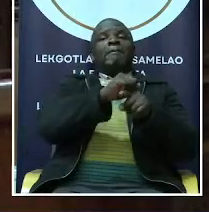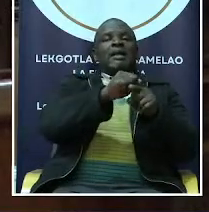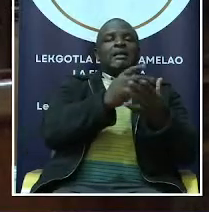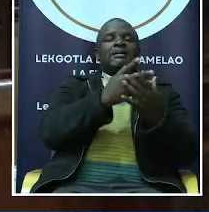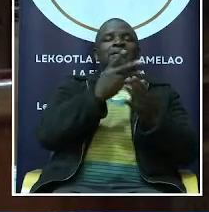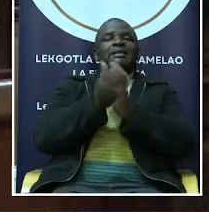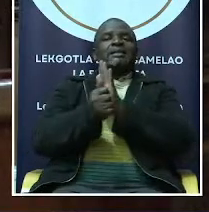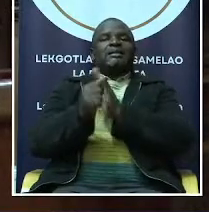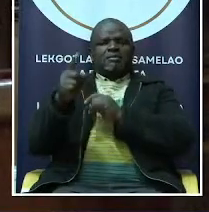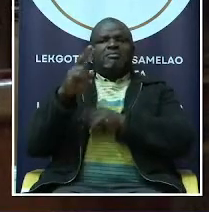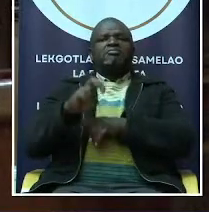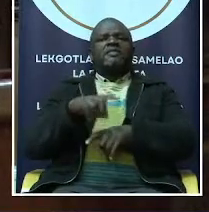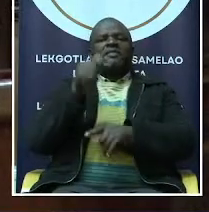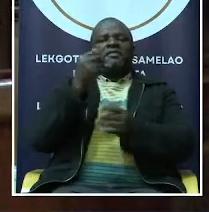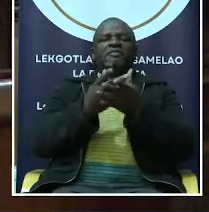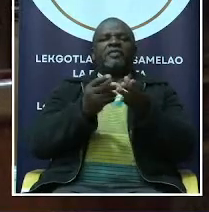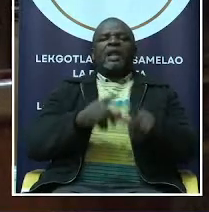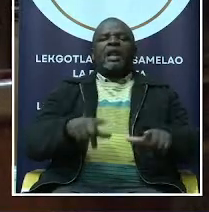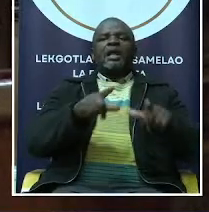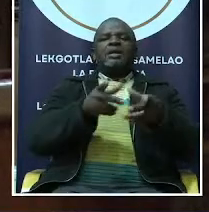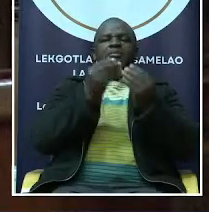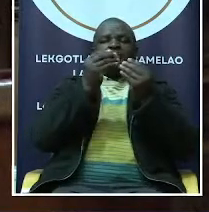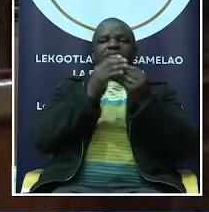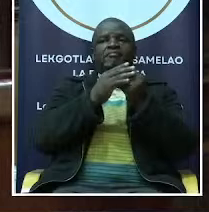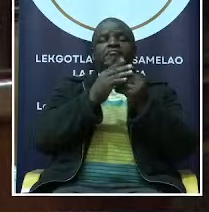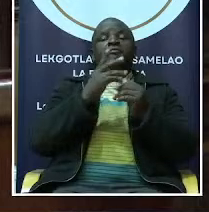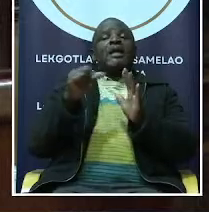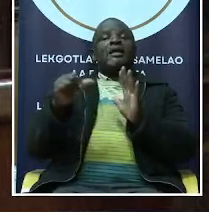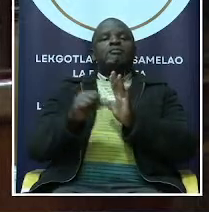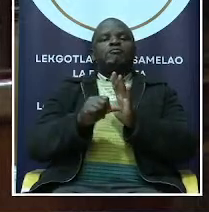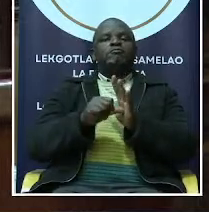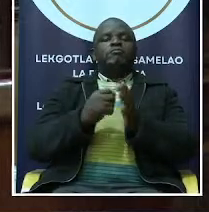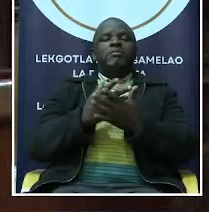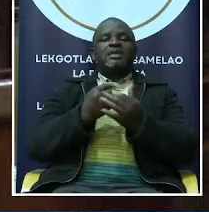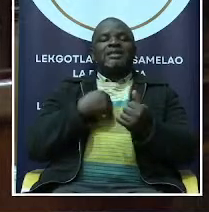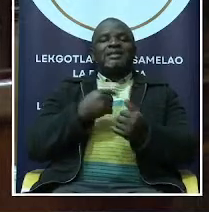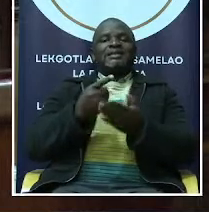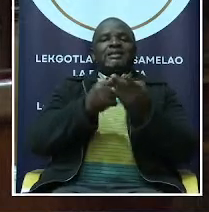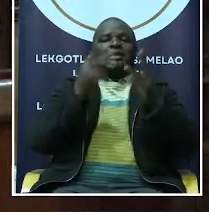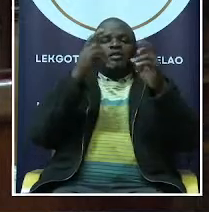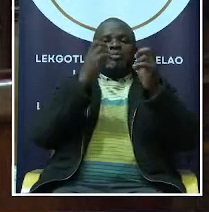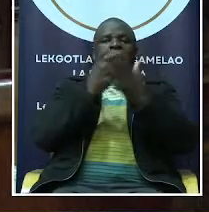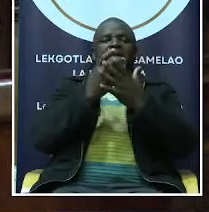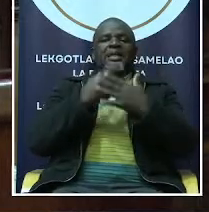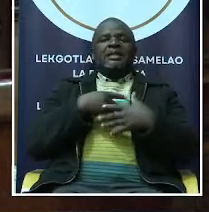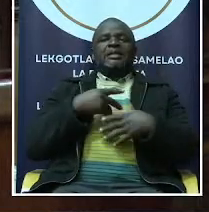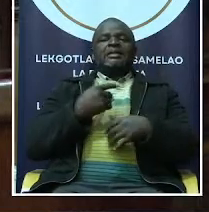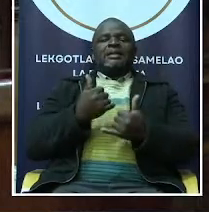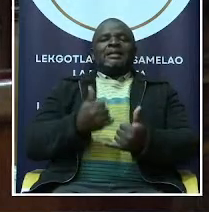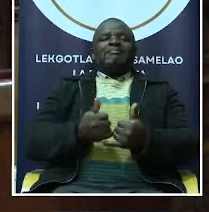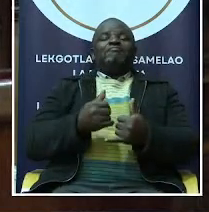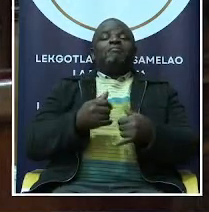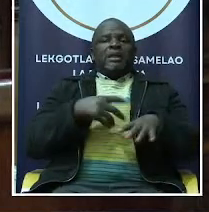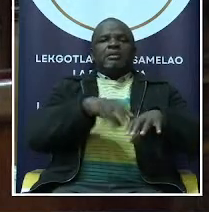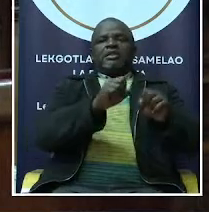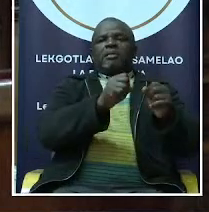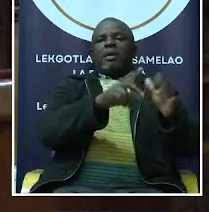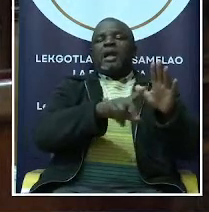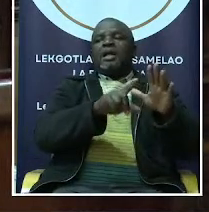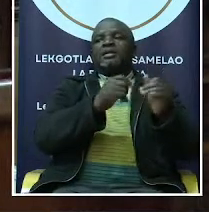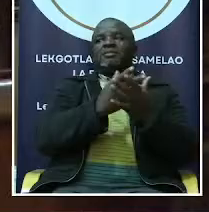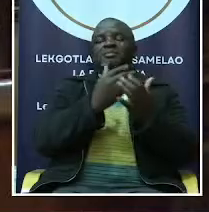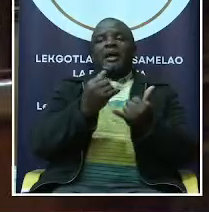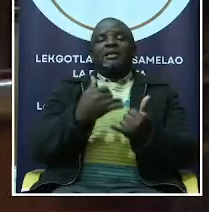they need land. It's high time re ke re bue ka expropriation of land, not isuta batho ba bang mare e re suta